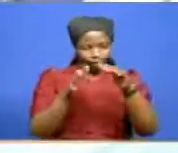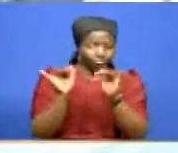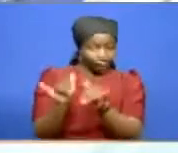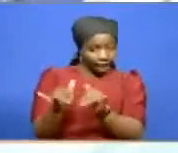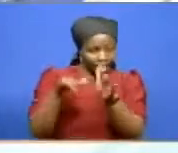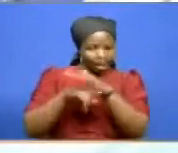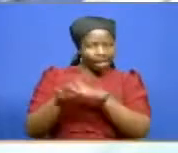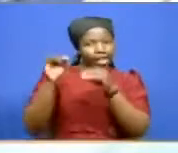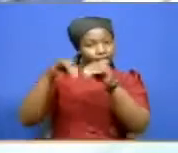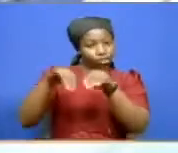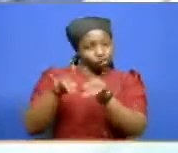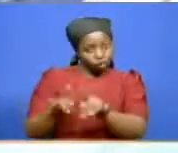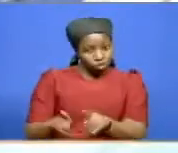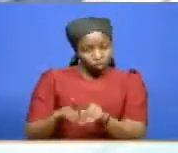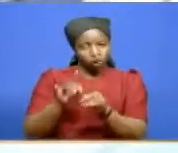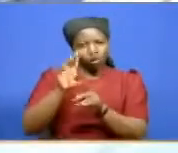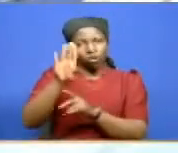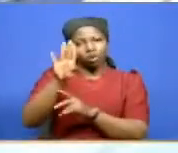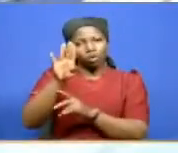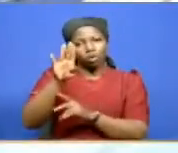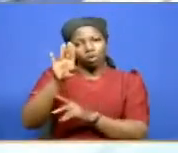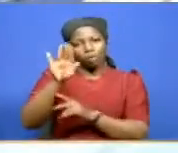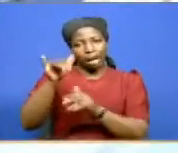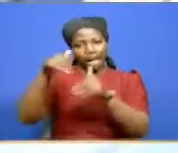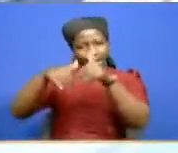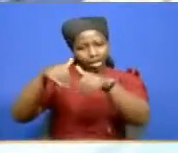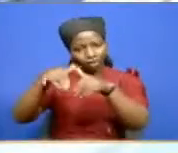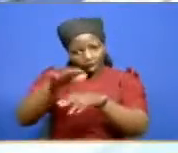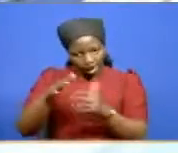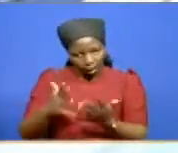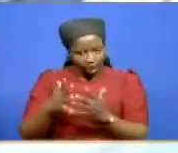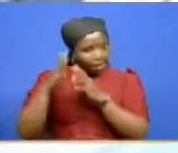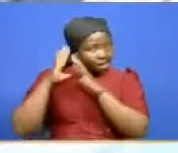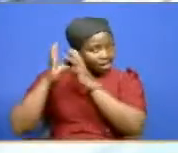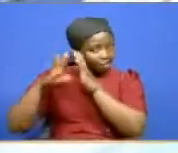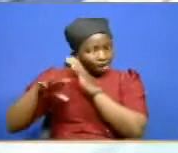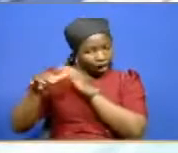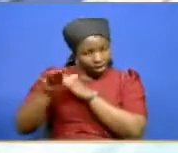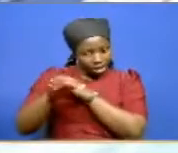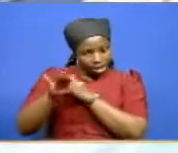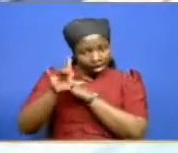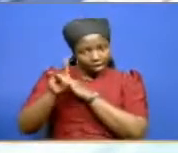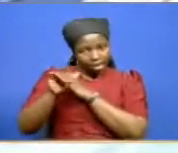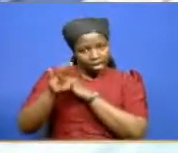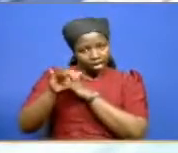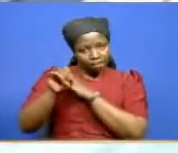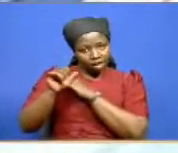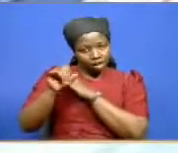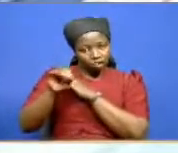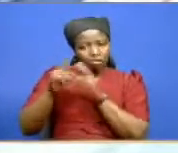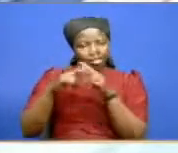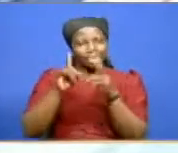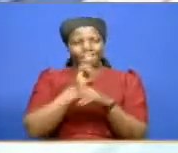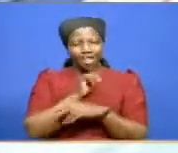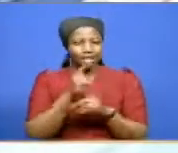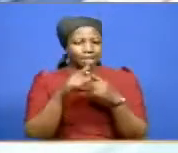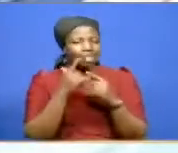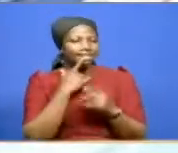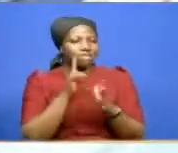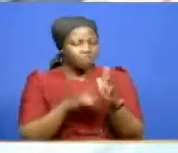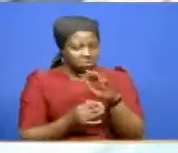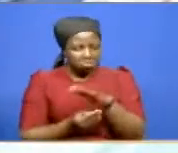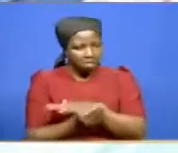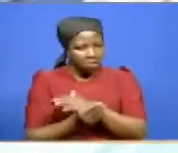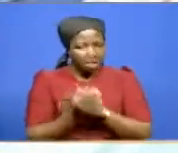The ward by-election in Dabaso Ward Kilifi County kicked off with claims of bribery and intimidation. Kilifi North